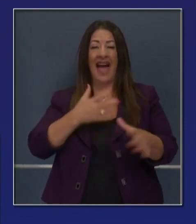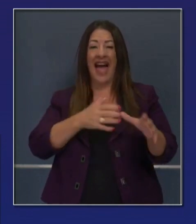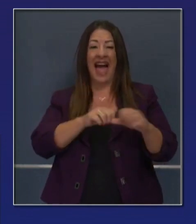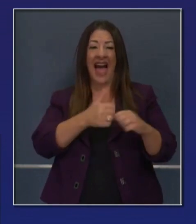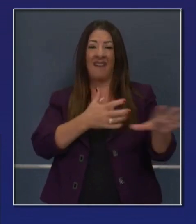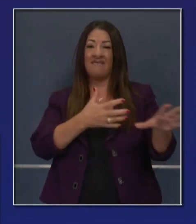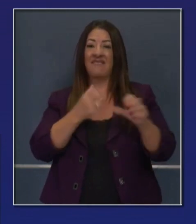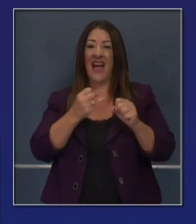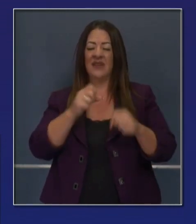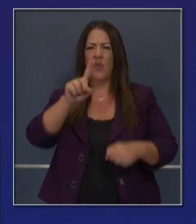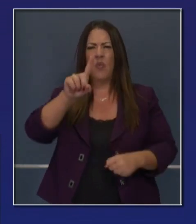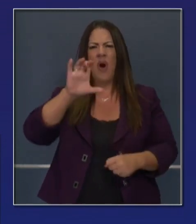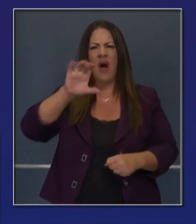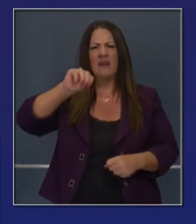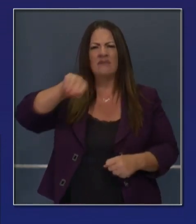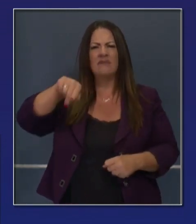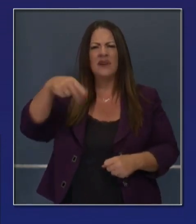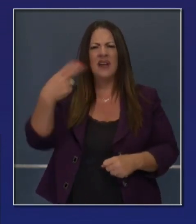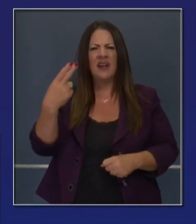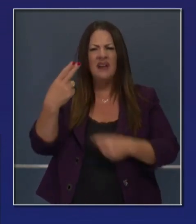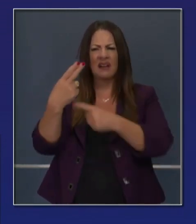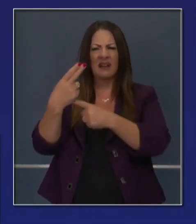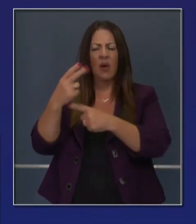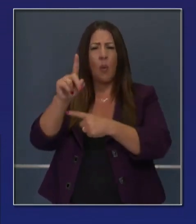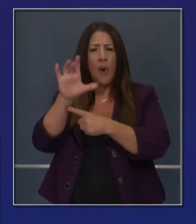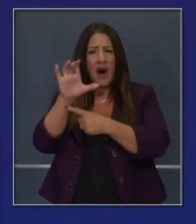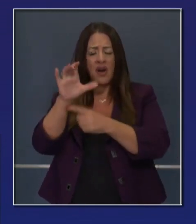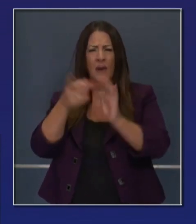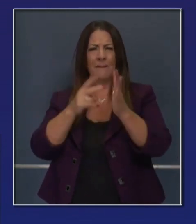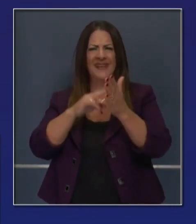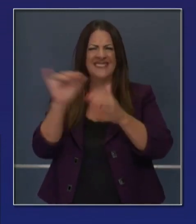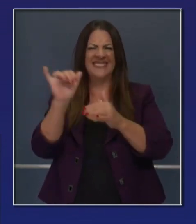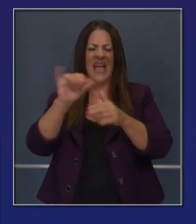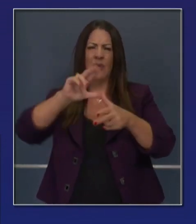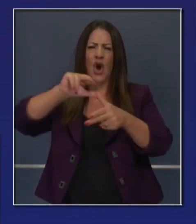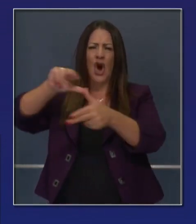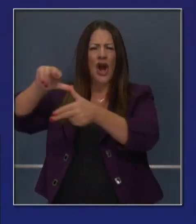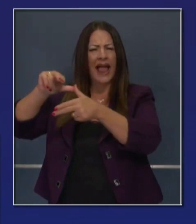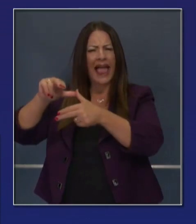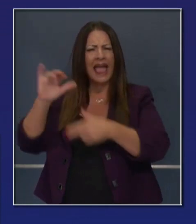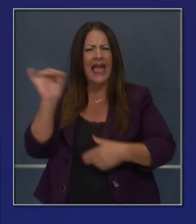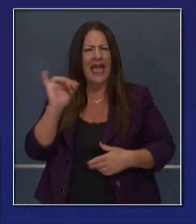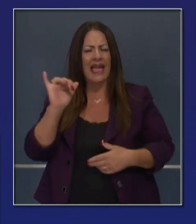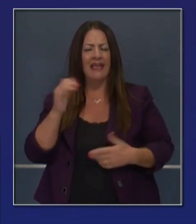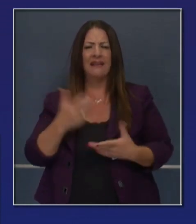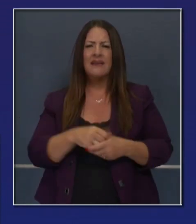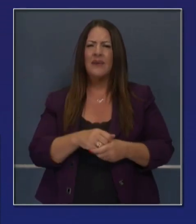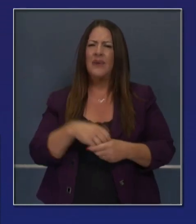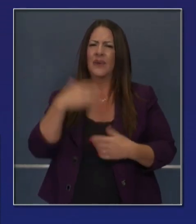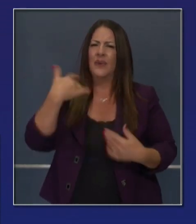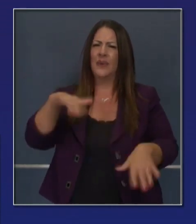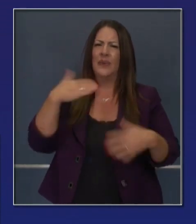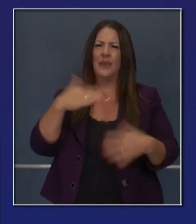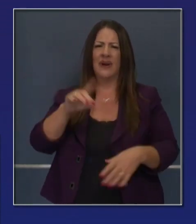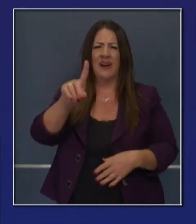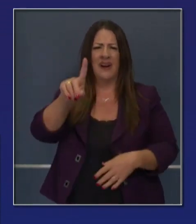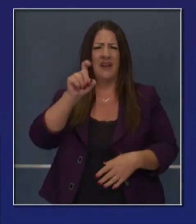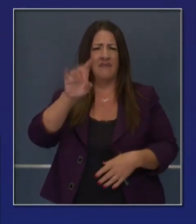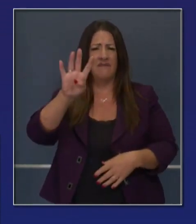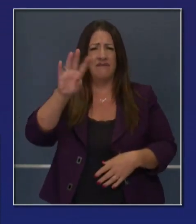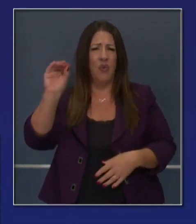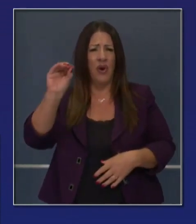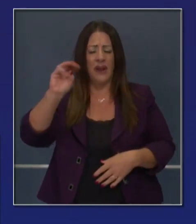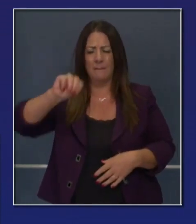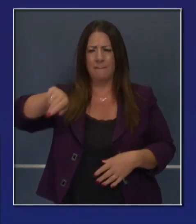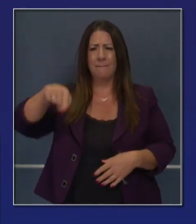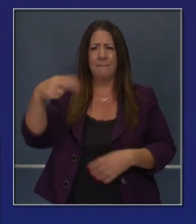per hour. I mean, those are hurricane level winds in Kirkwood and their ridge top. 140 mile an